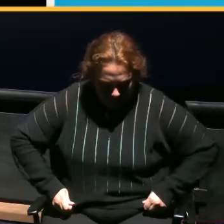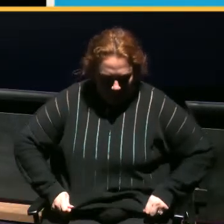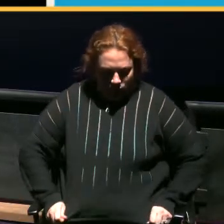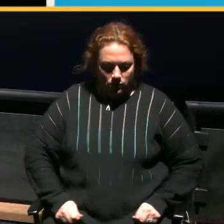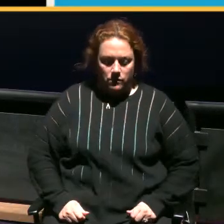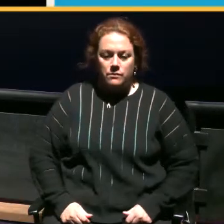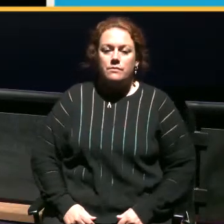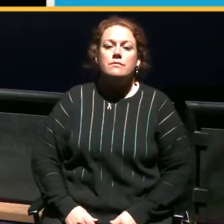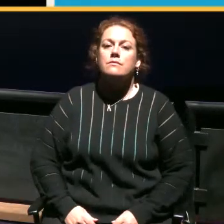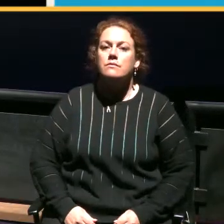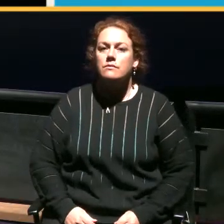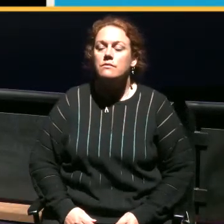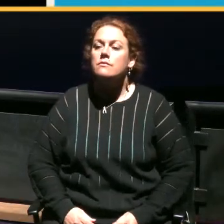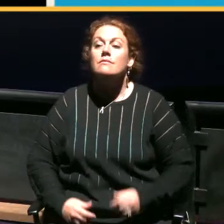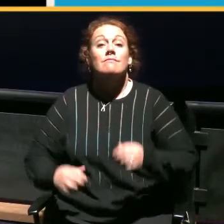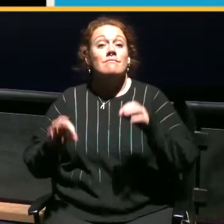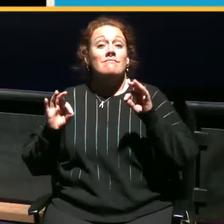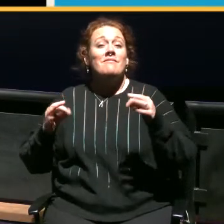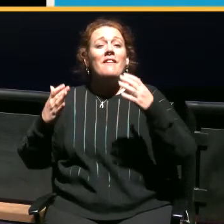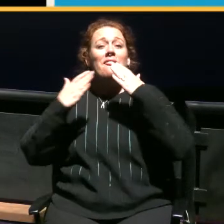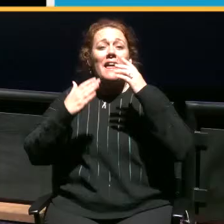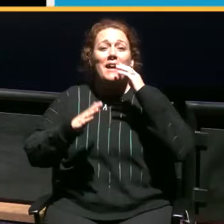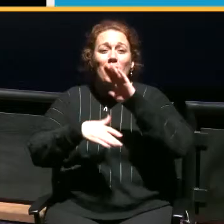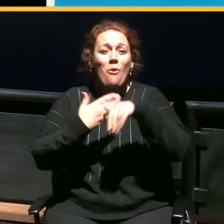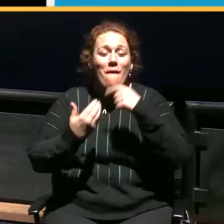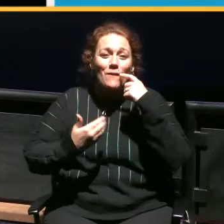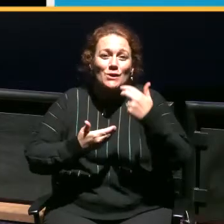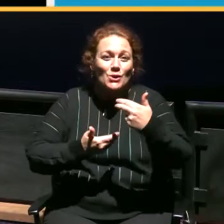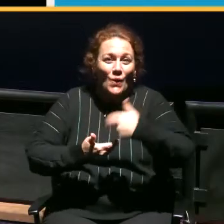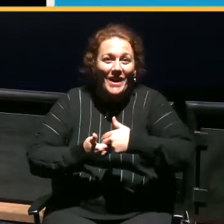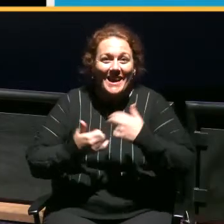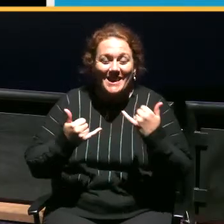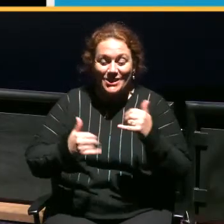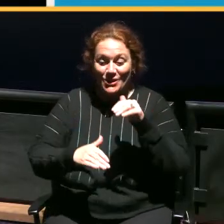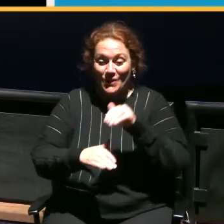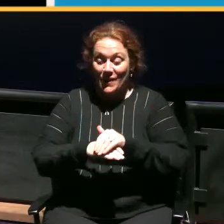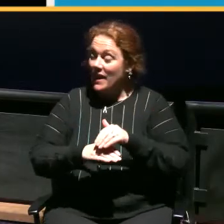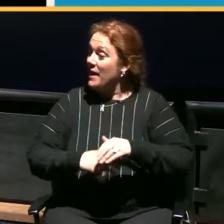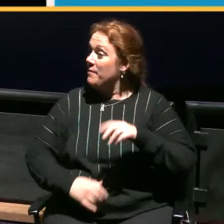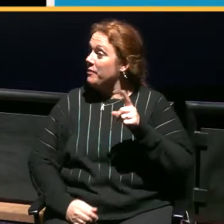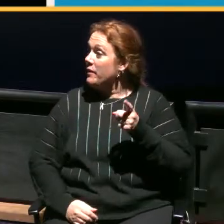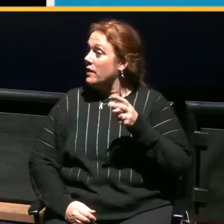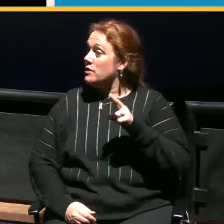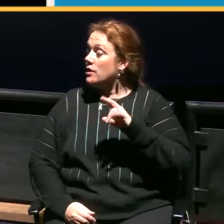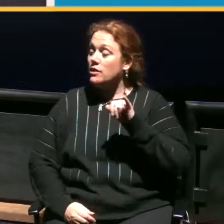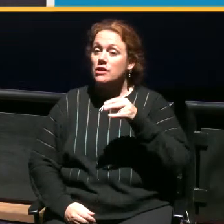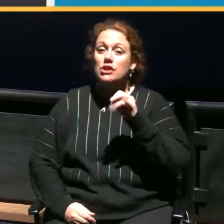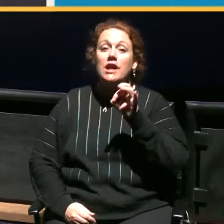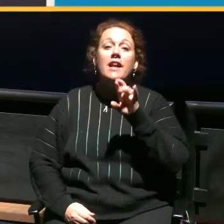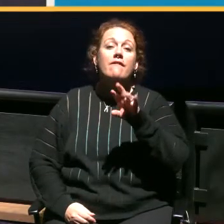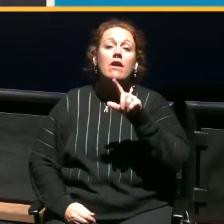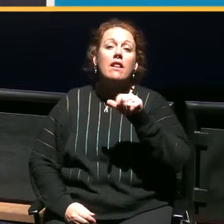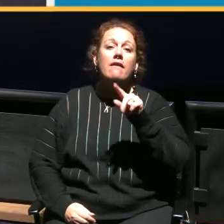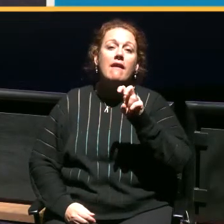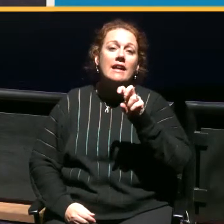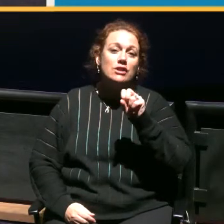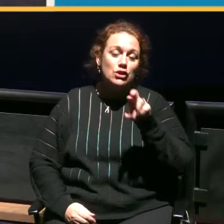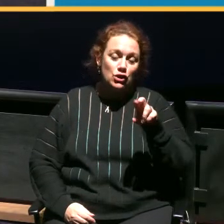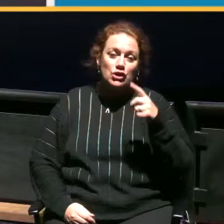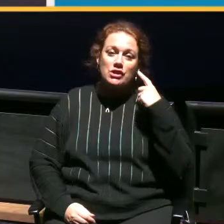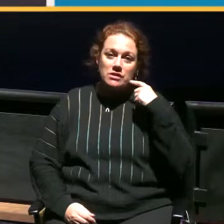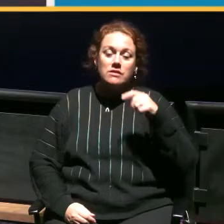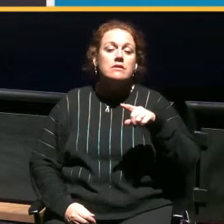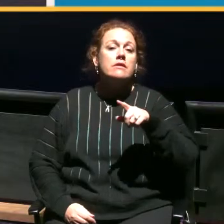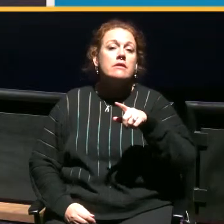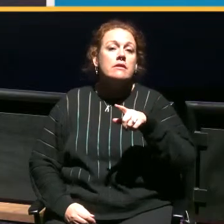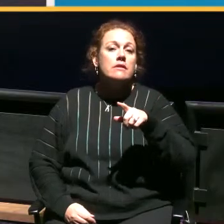All right. Well, thank you all for joining us tonight. I am Dr. Jennifer Levasseur. I am the Space Shuttle and